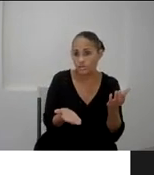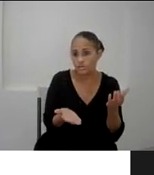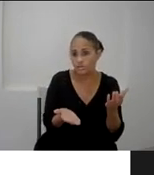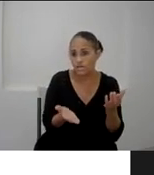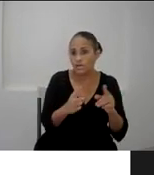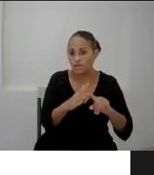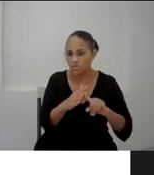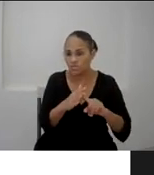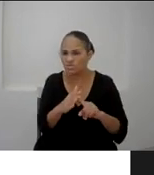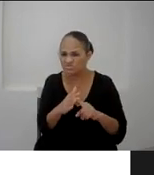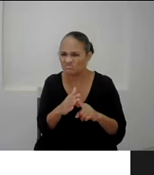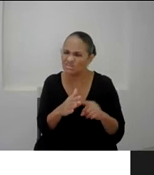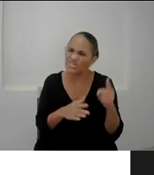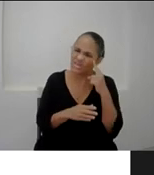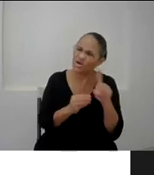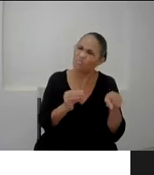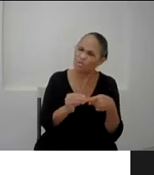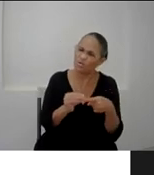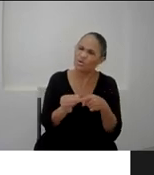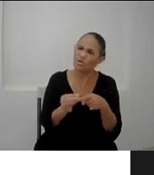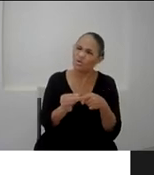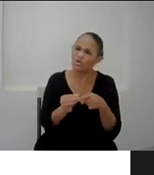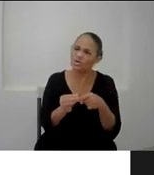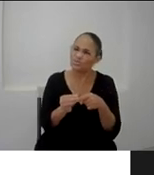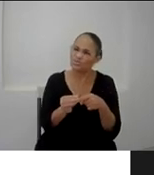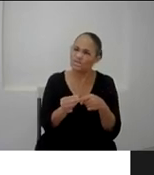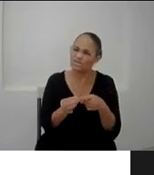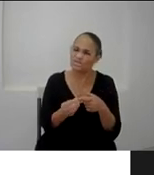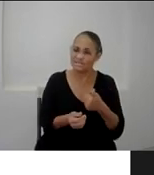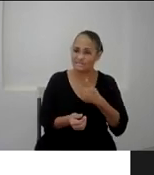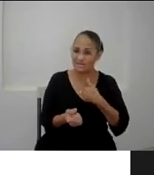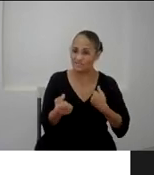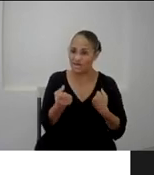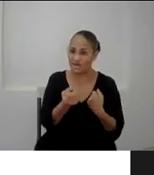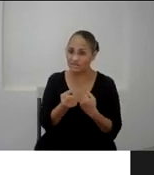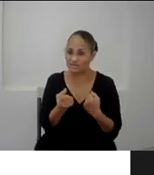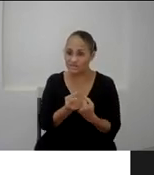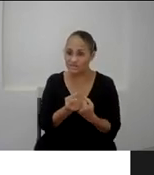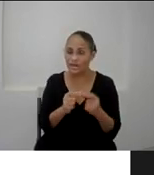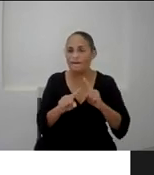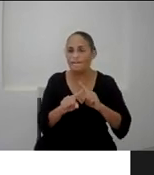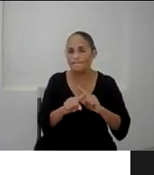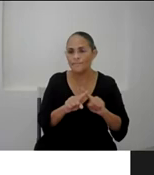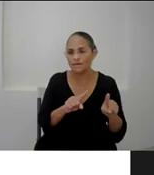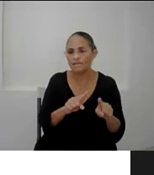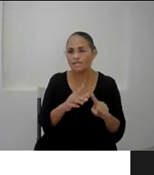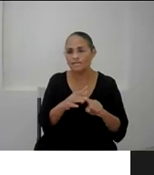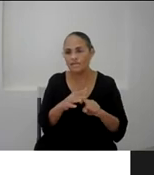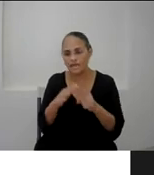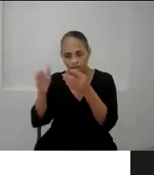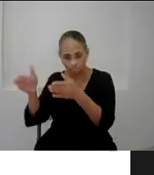initially think about in terms of self-advocacy, but they set out strategies